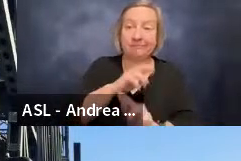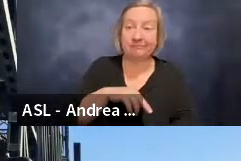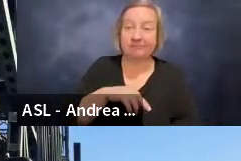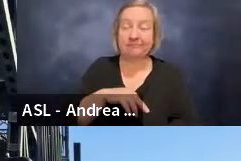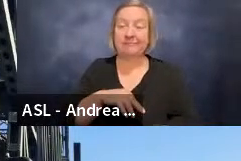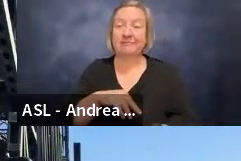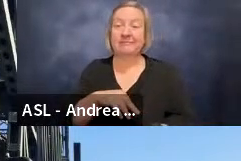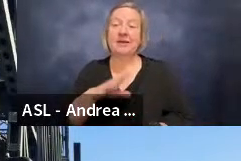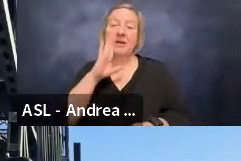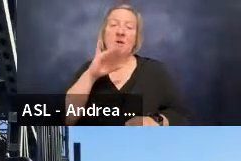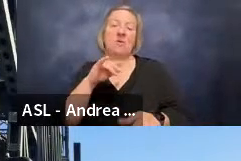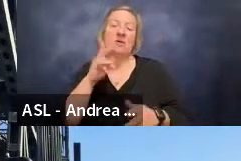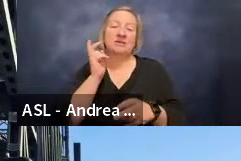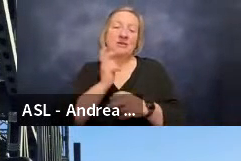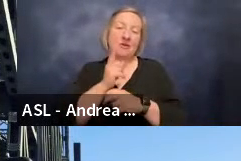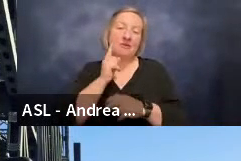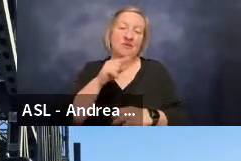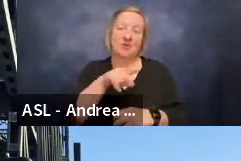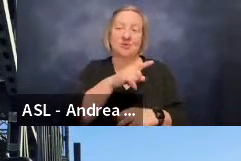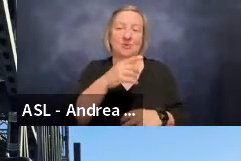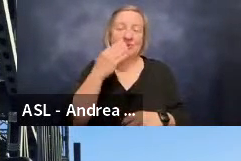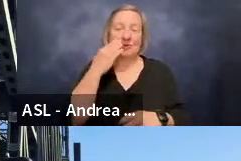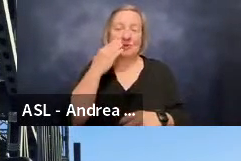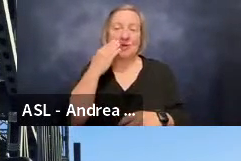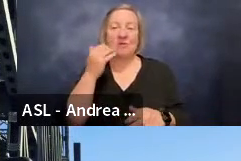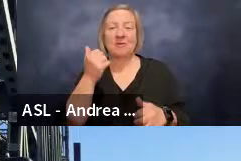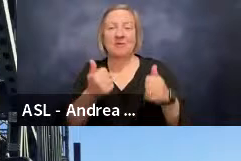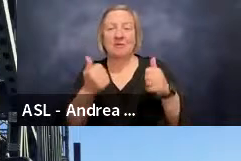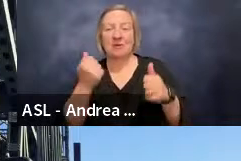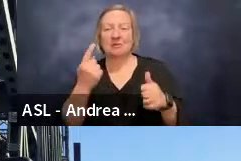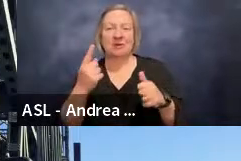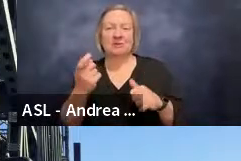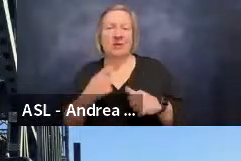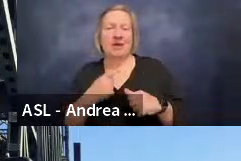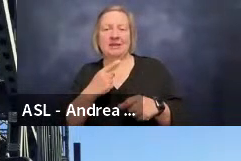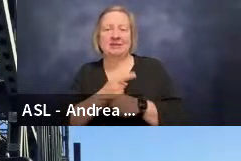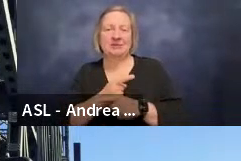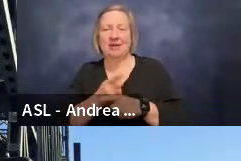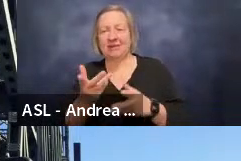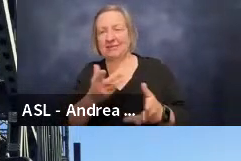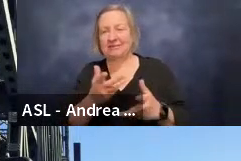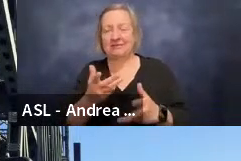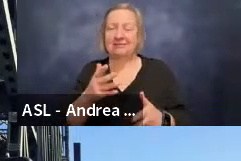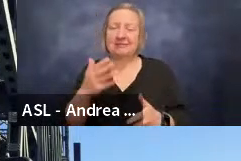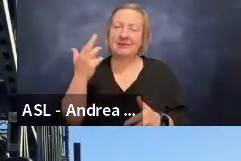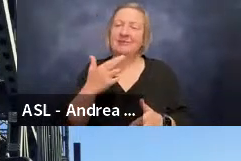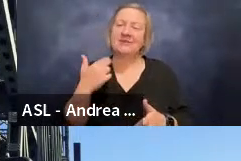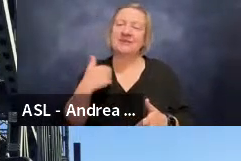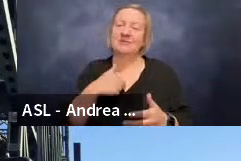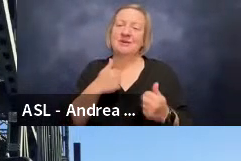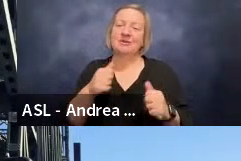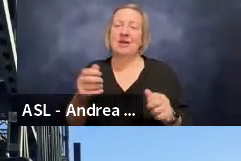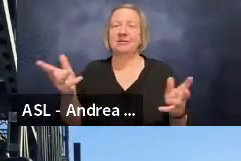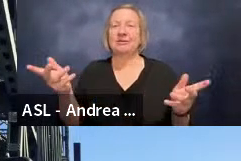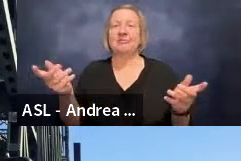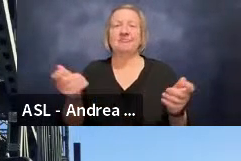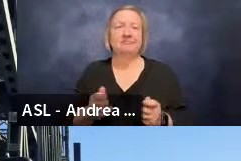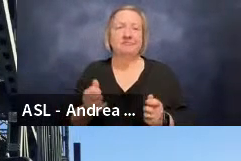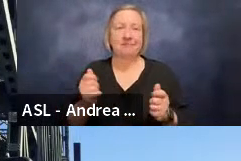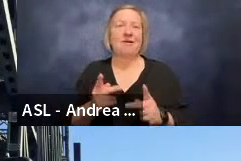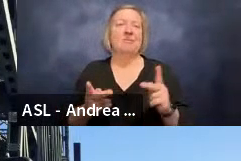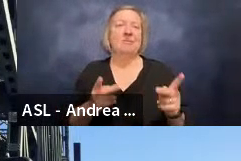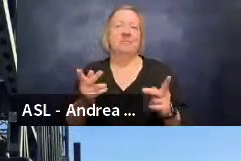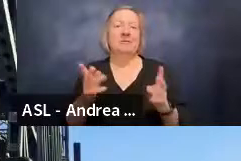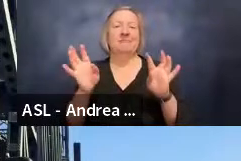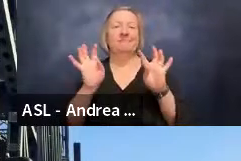knowing that it is hard for you guys to know who to ask the question to, which is why we tried to bring all of those folks to you at the